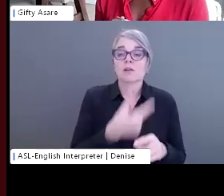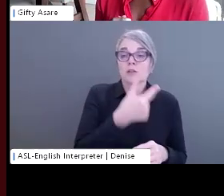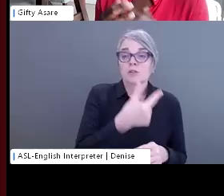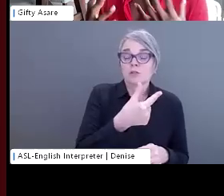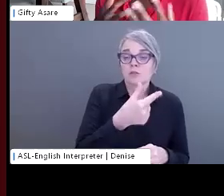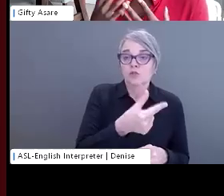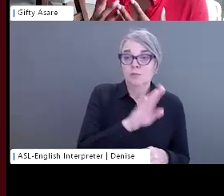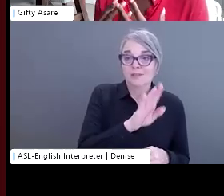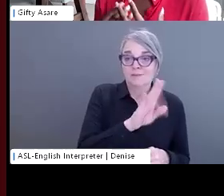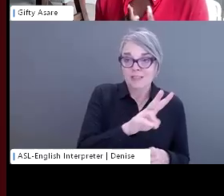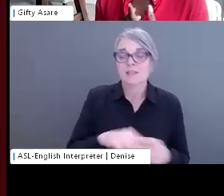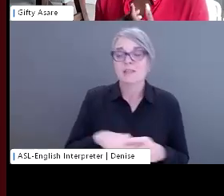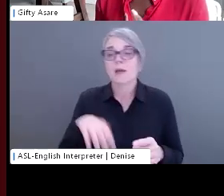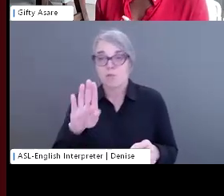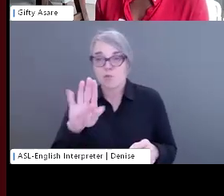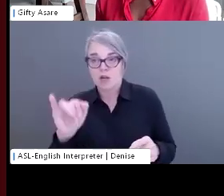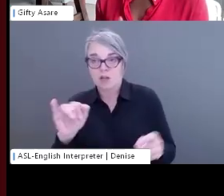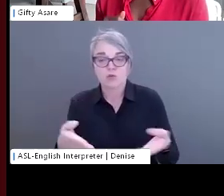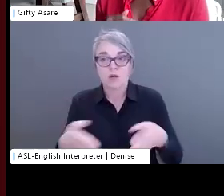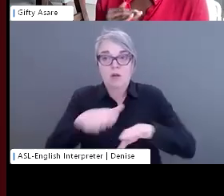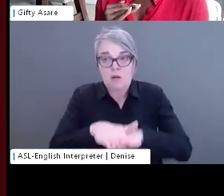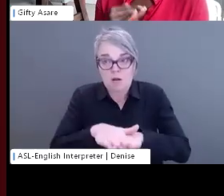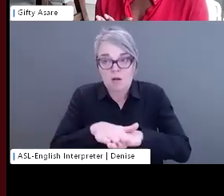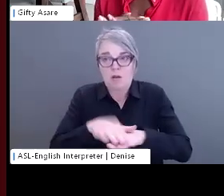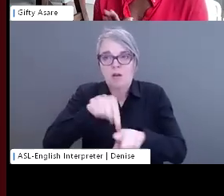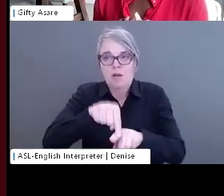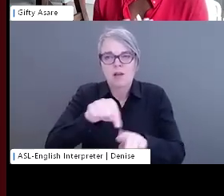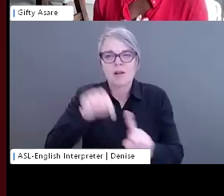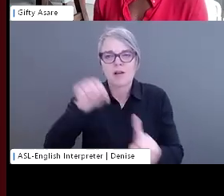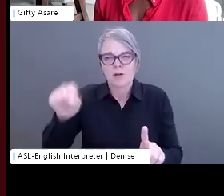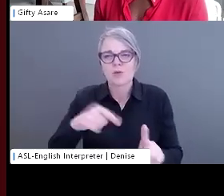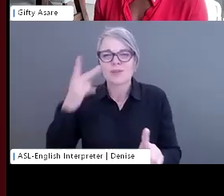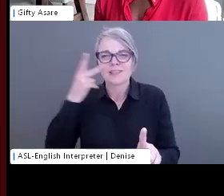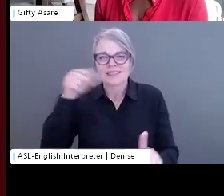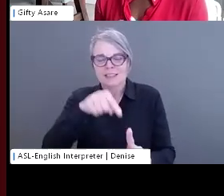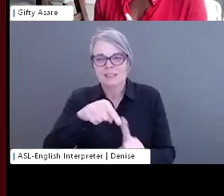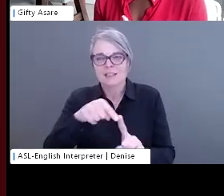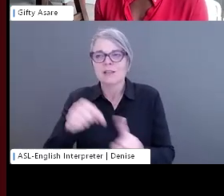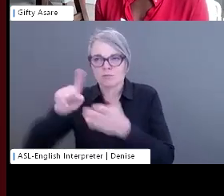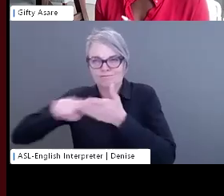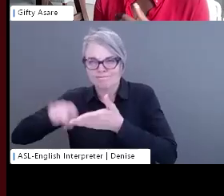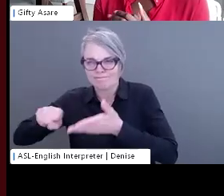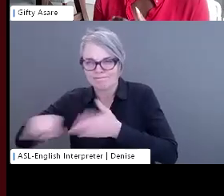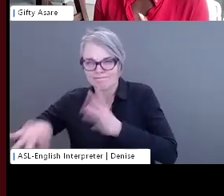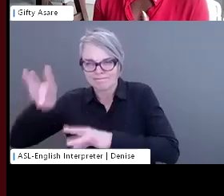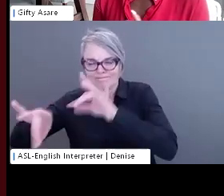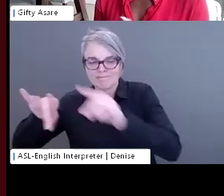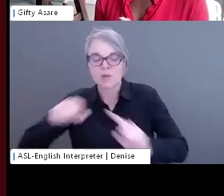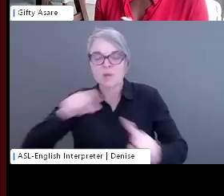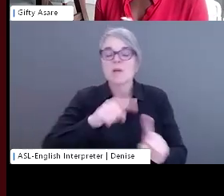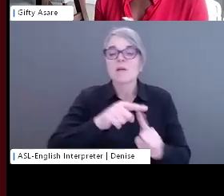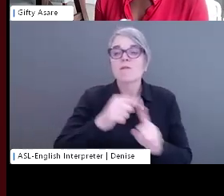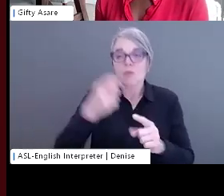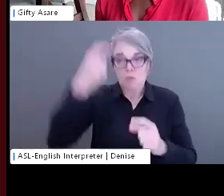intersection, noting more and more implications of the loss of oxygen to the brain and the impact that that has,